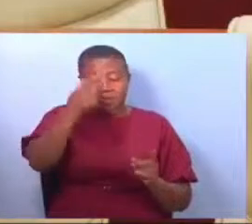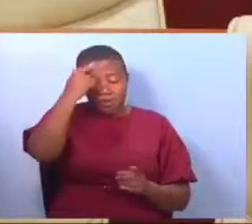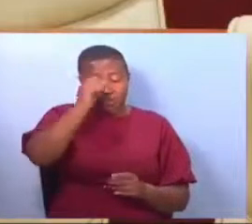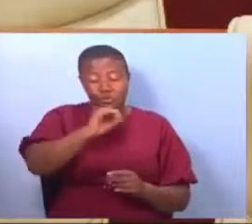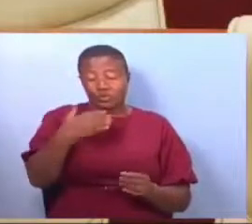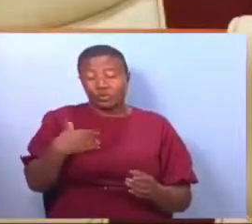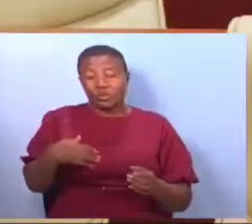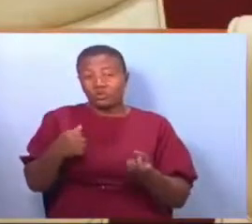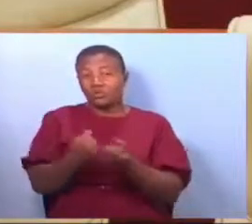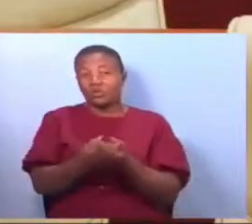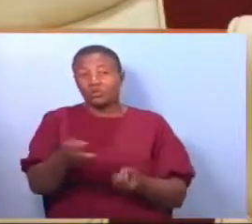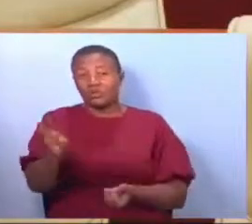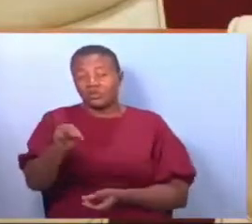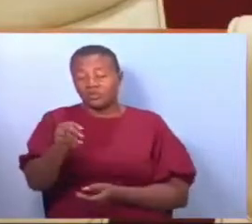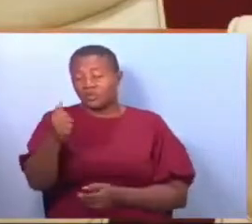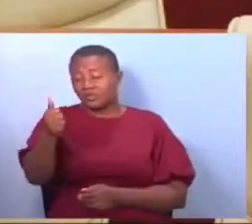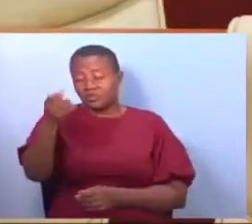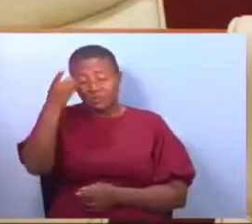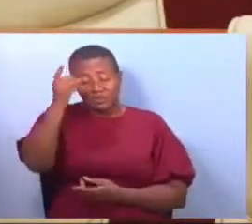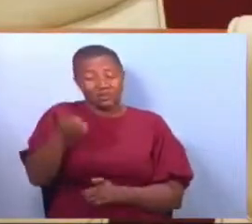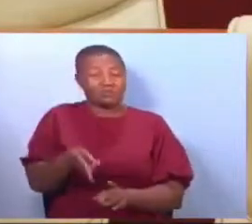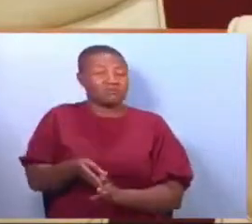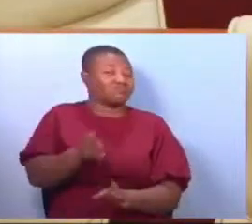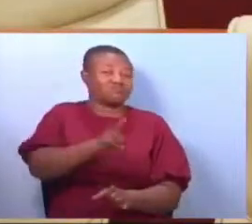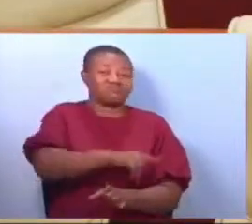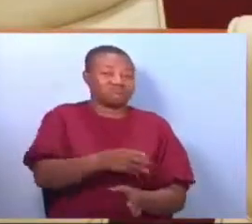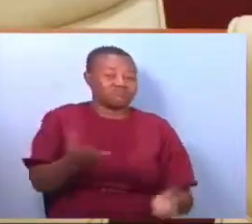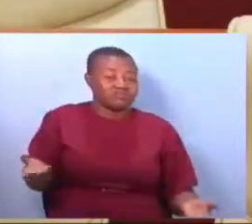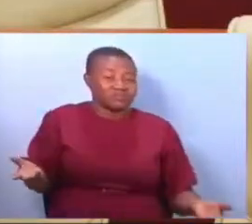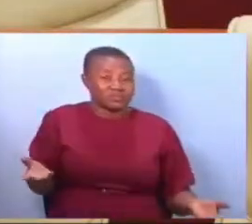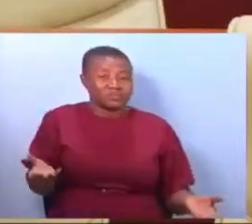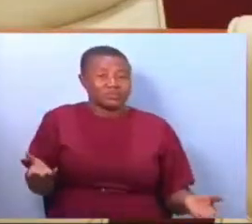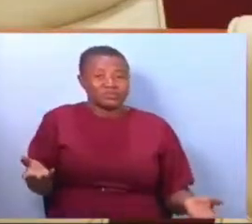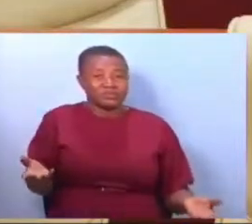advise that much as